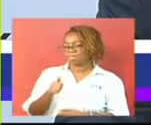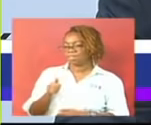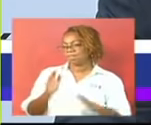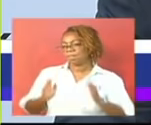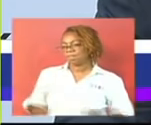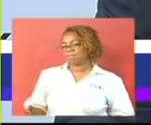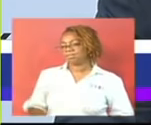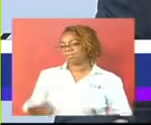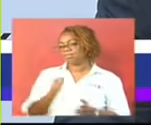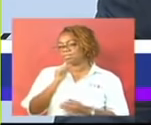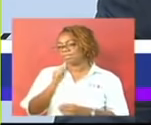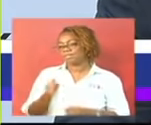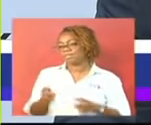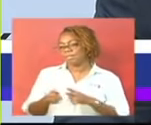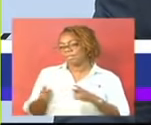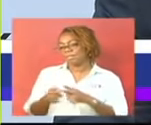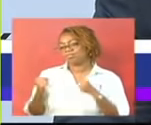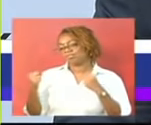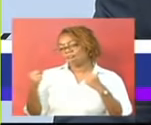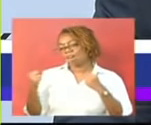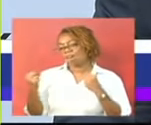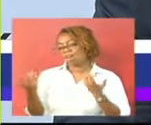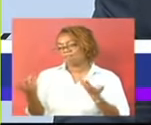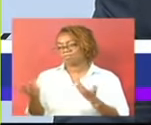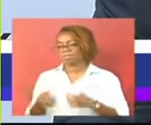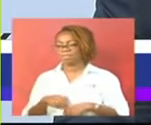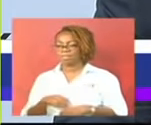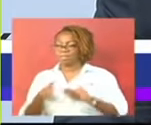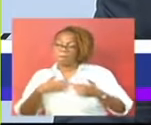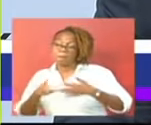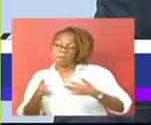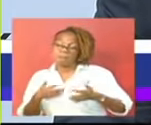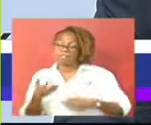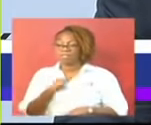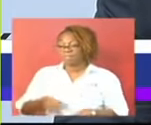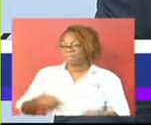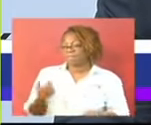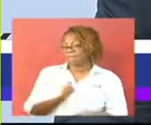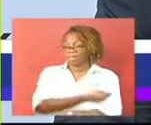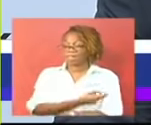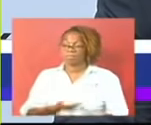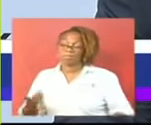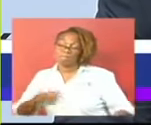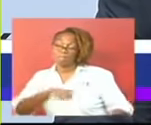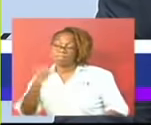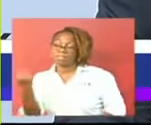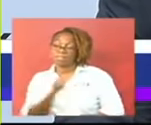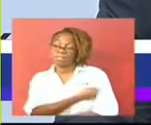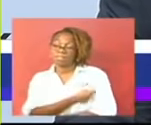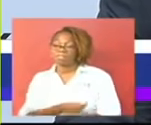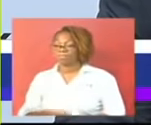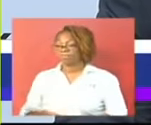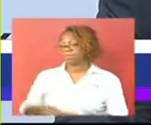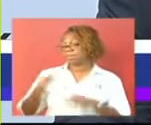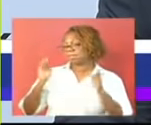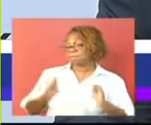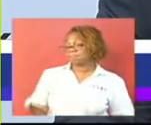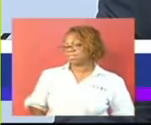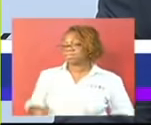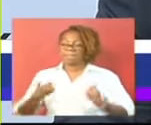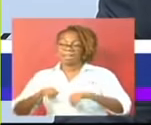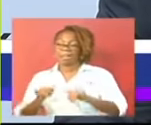vaccination, whether Sinopharm or otherwise, just as a consequence of the function of the immune system declining